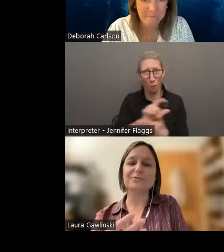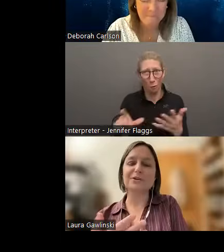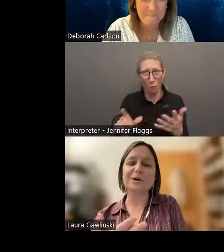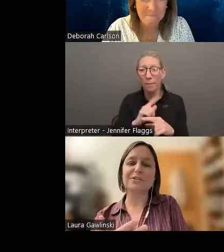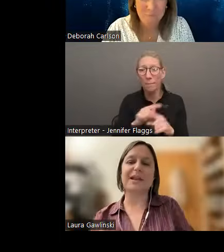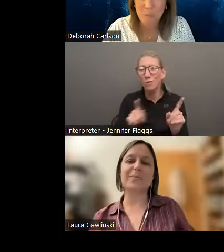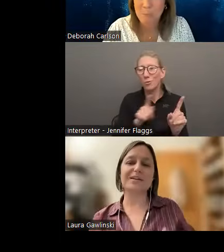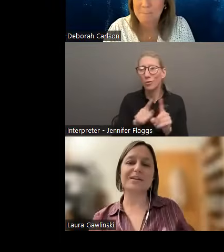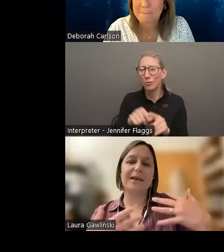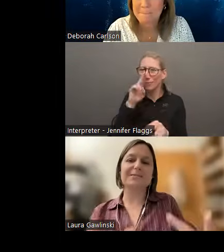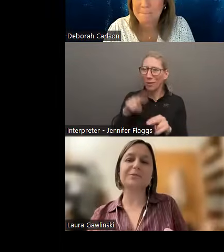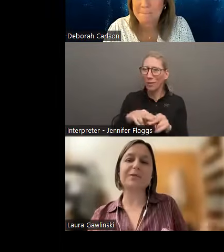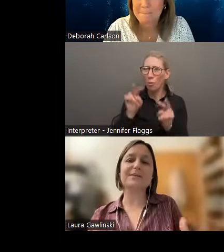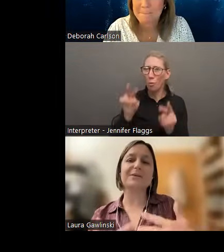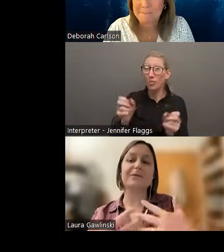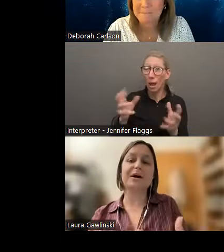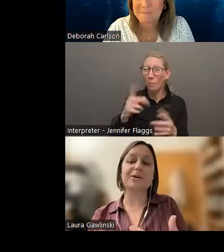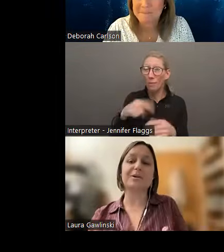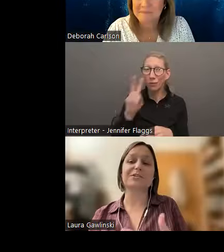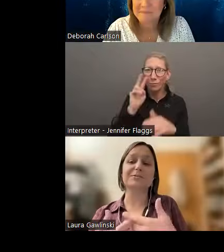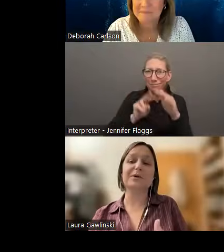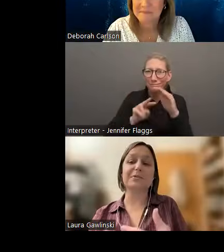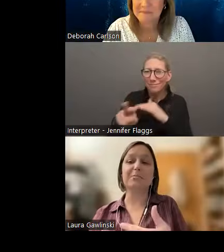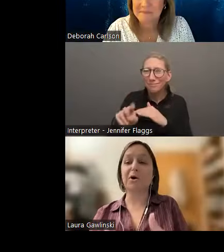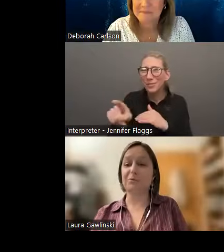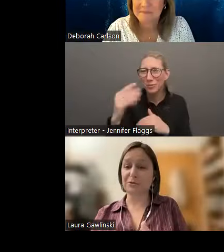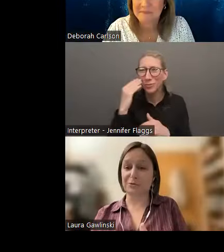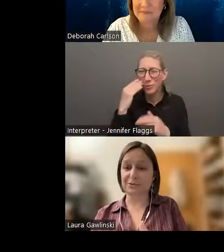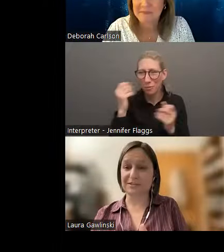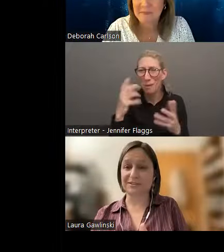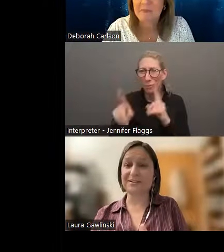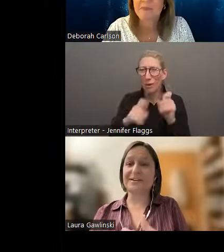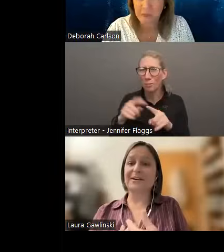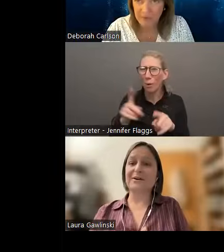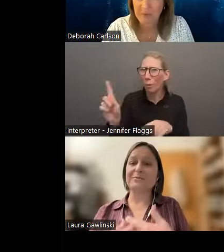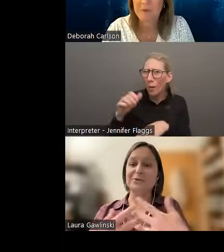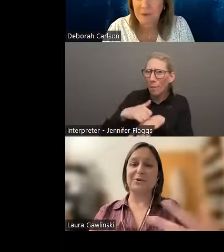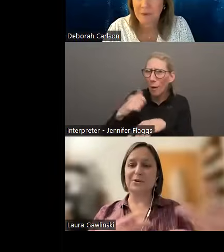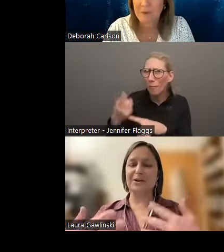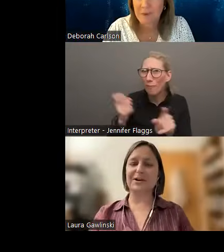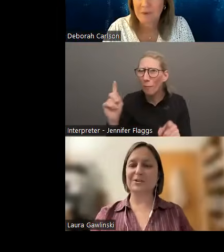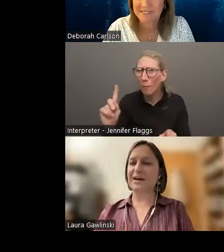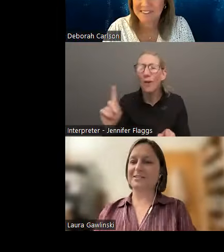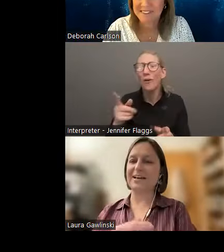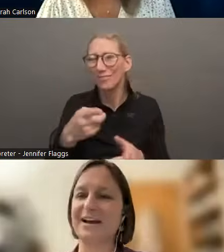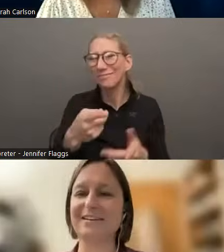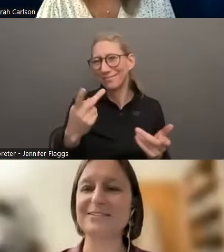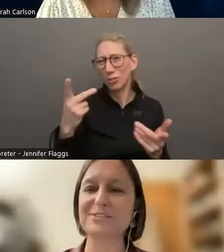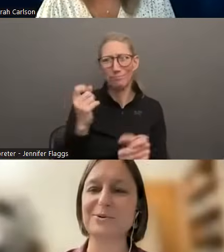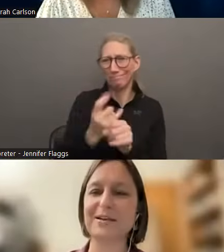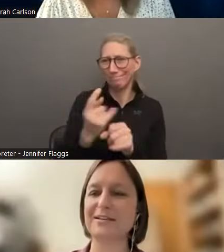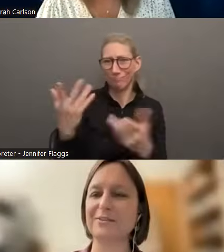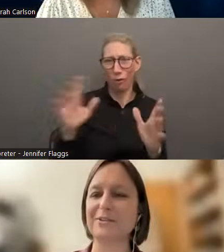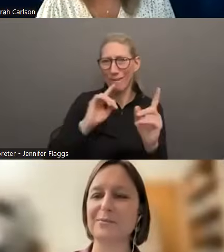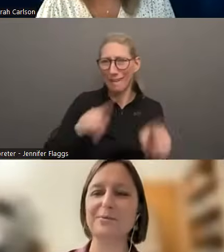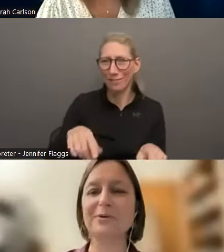was also fun watching how many you anticipated. There were a lot of questions about the marble sourcing. So you got to that. And so